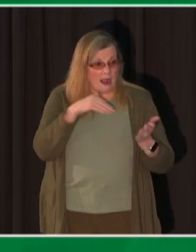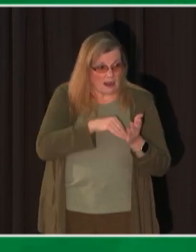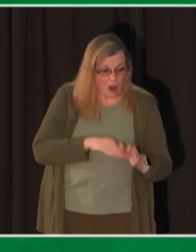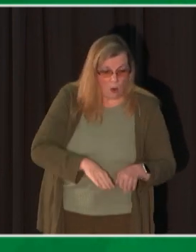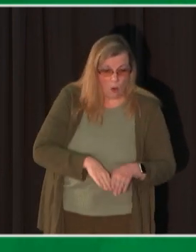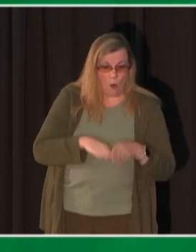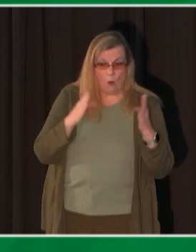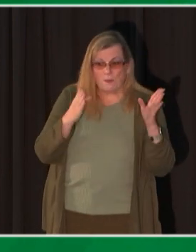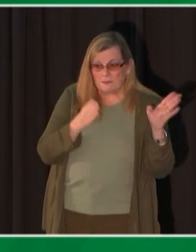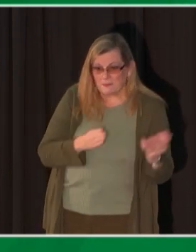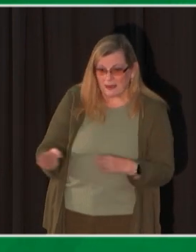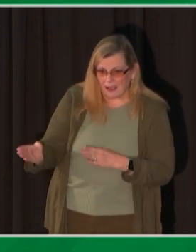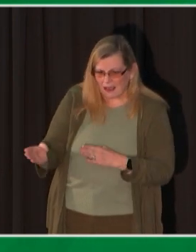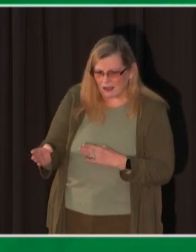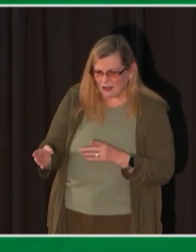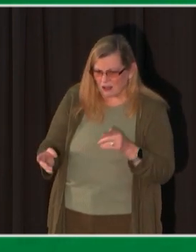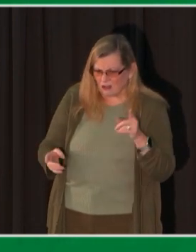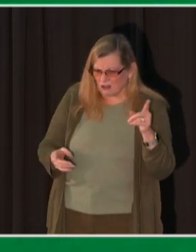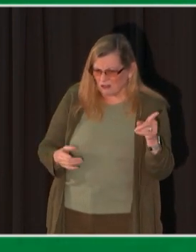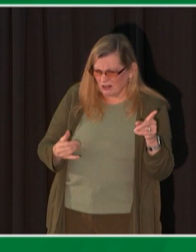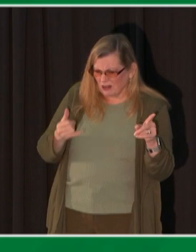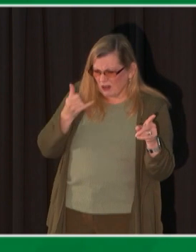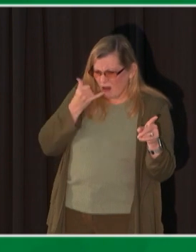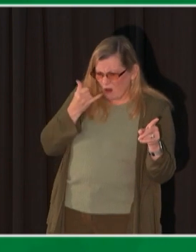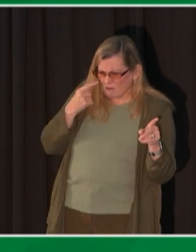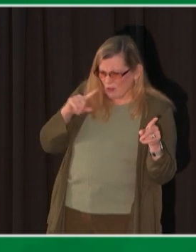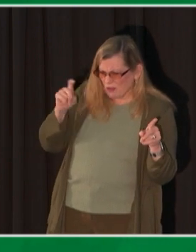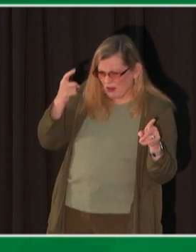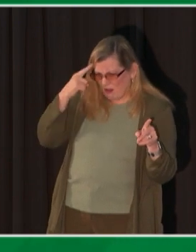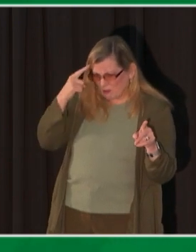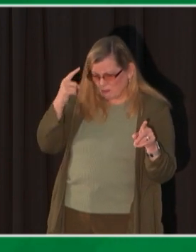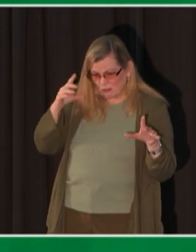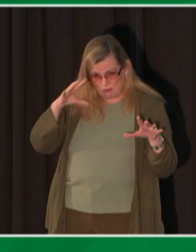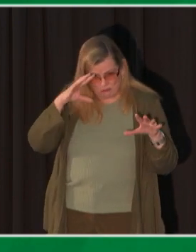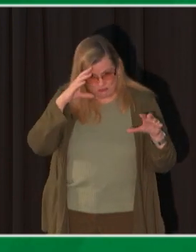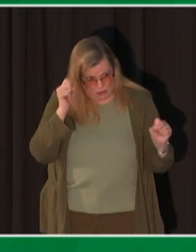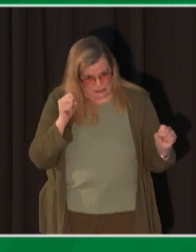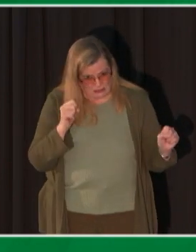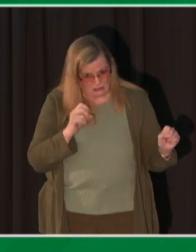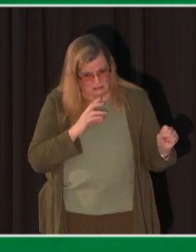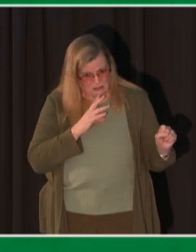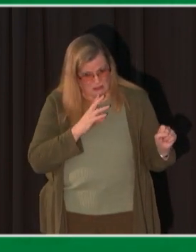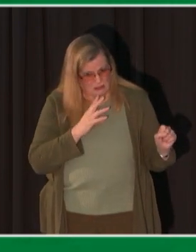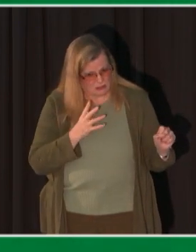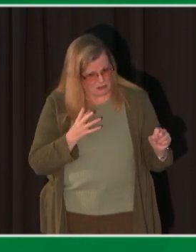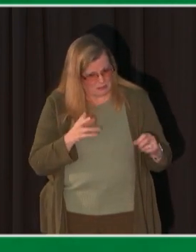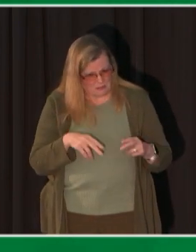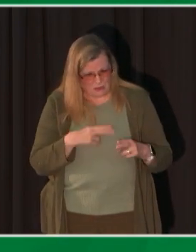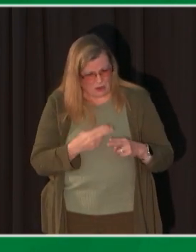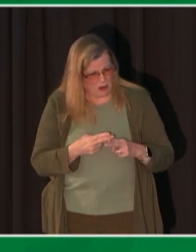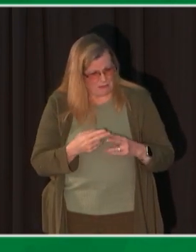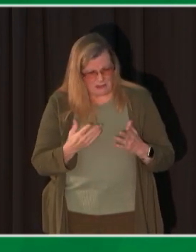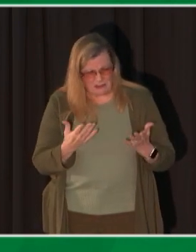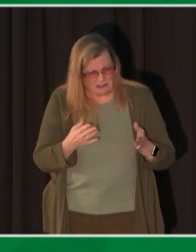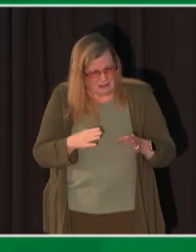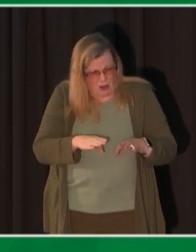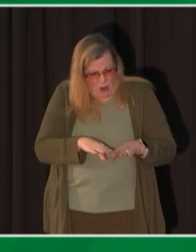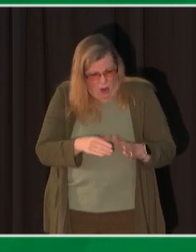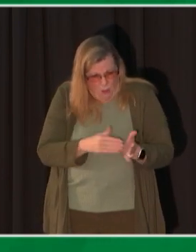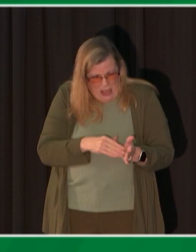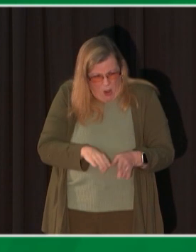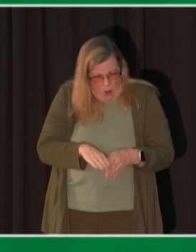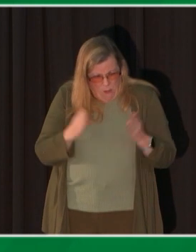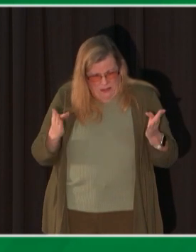and the president yesterday and what your impressions were of the White House's and the president's plans